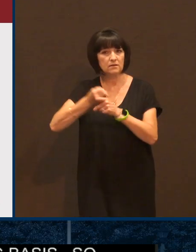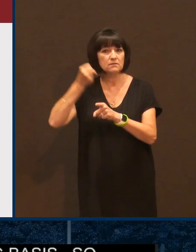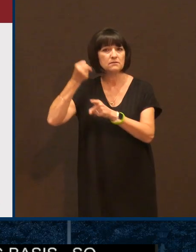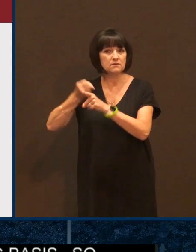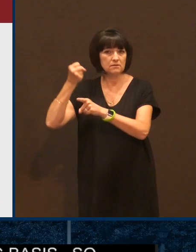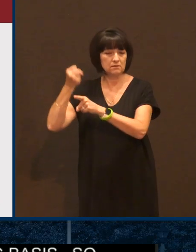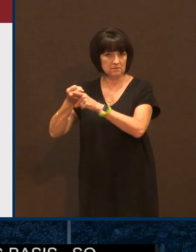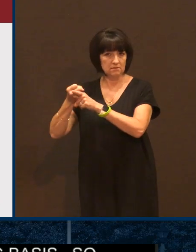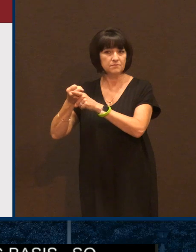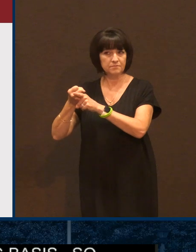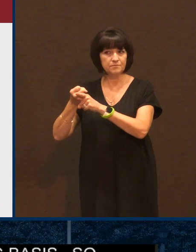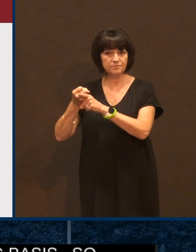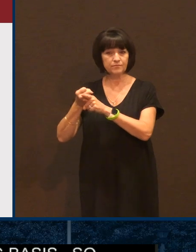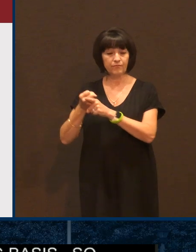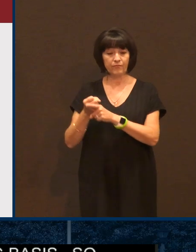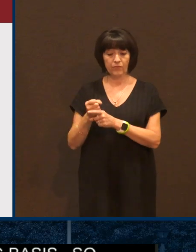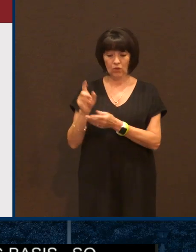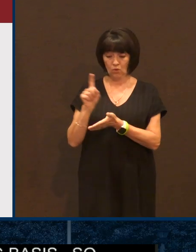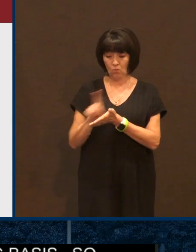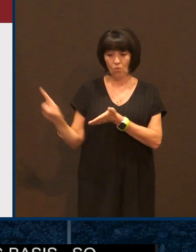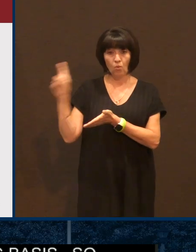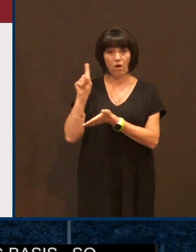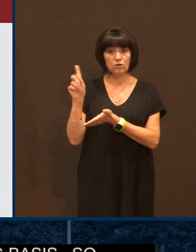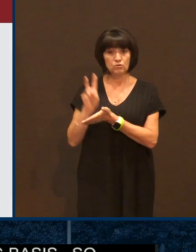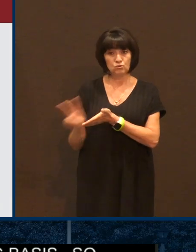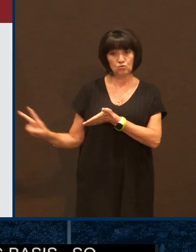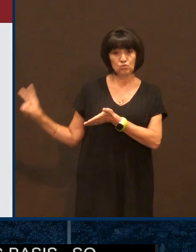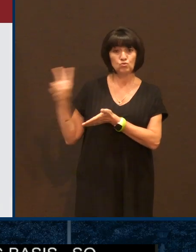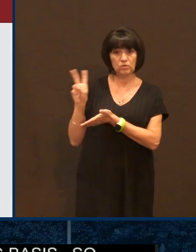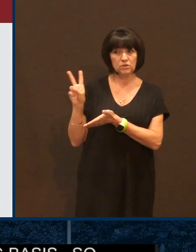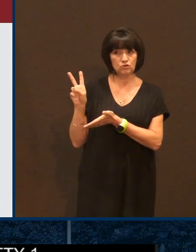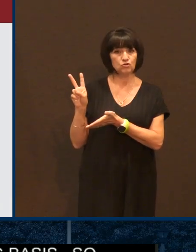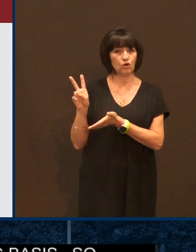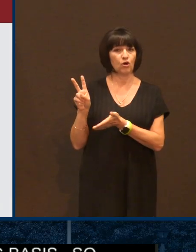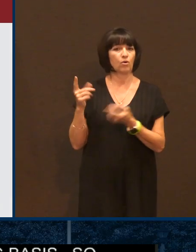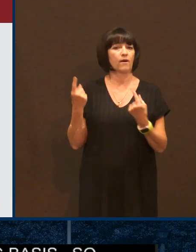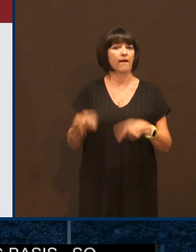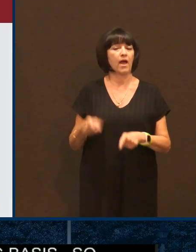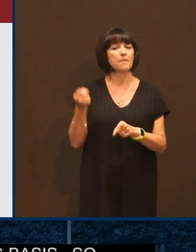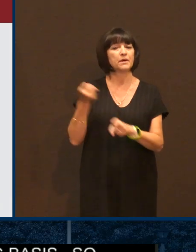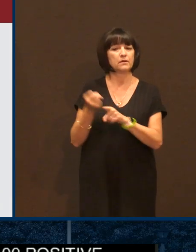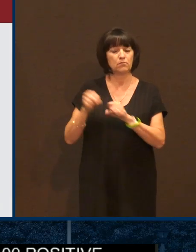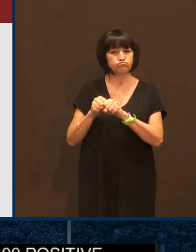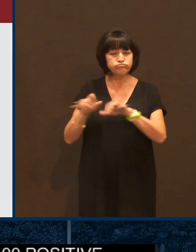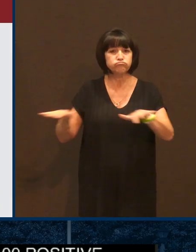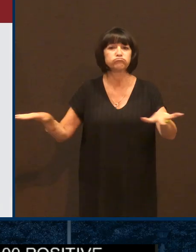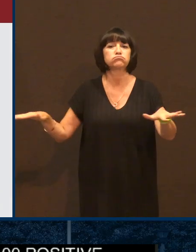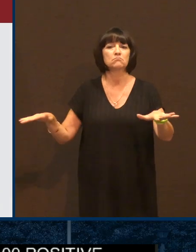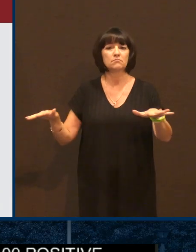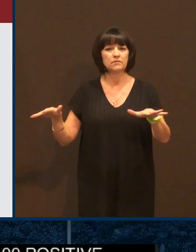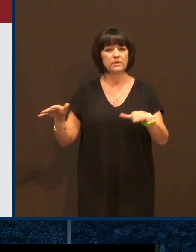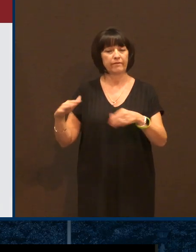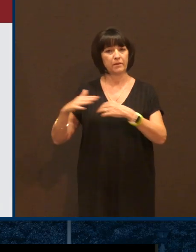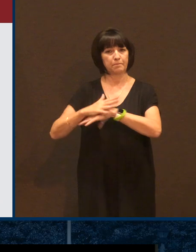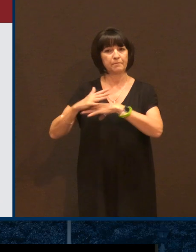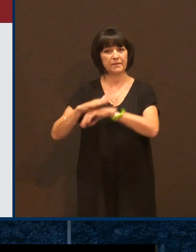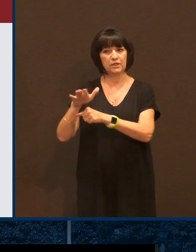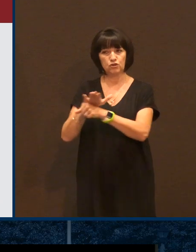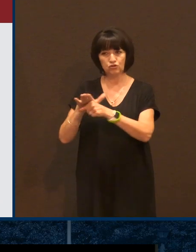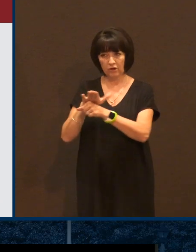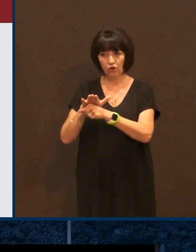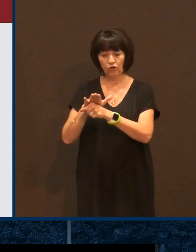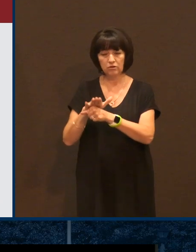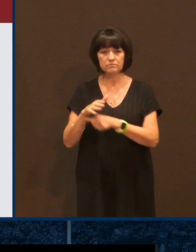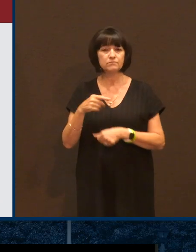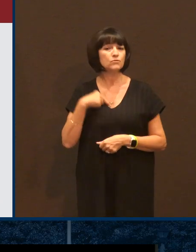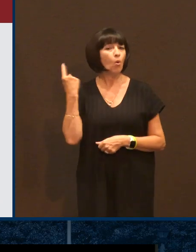or two ago as we were really experiencing the outbreak. Again, the breakdown in terms of the number of cases by age